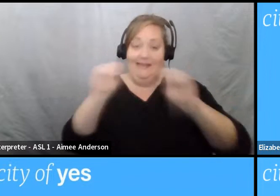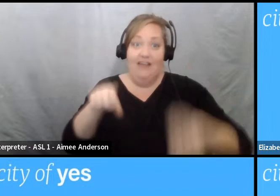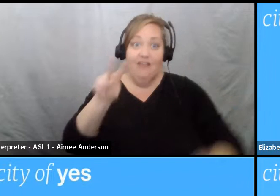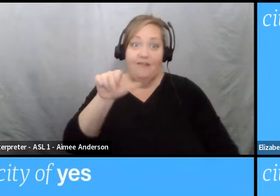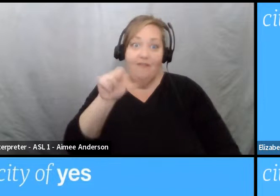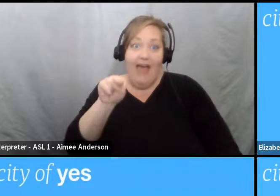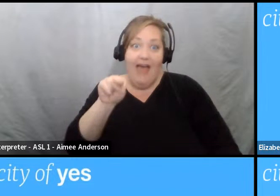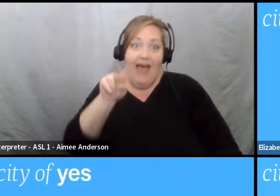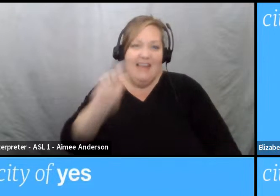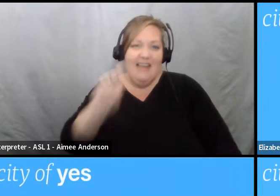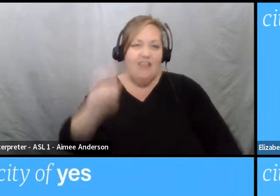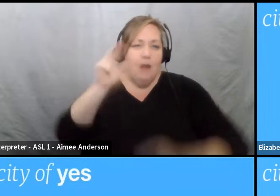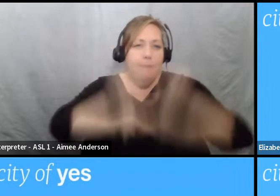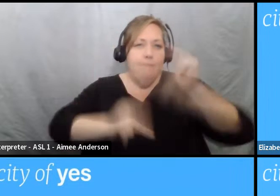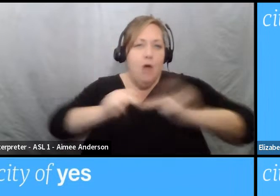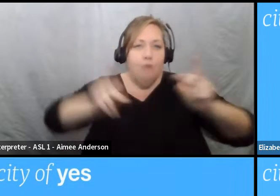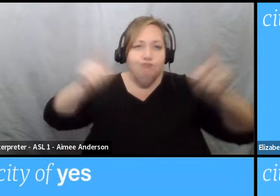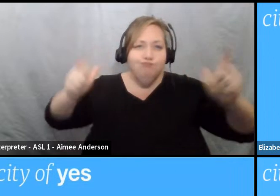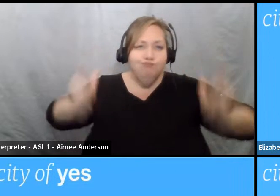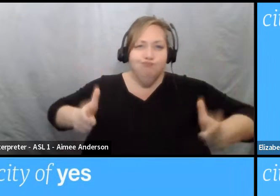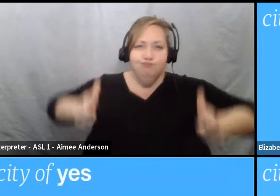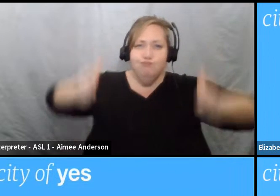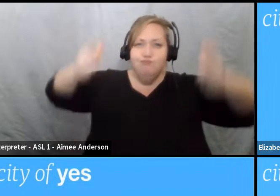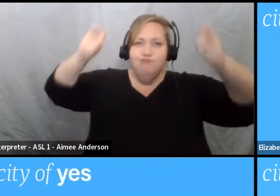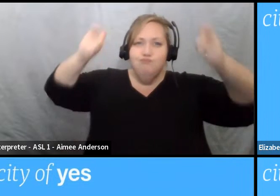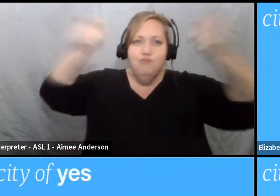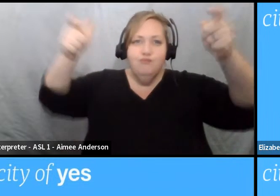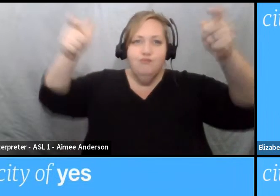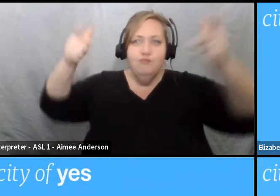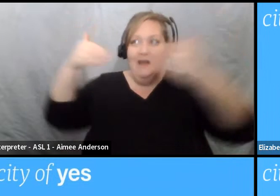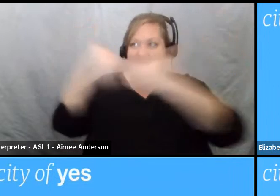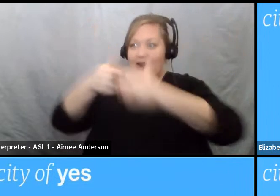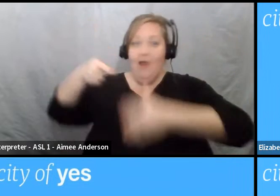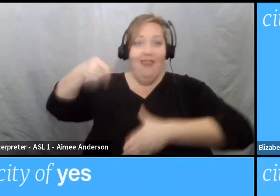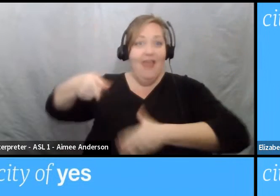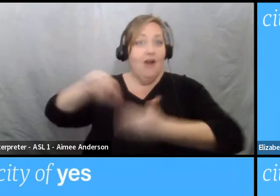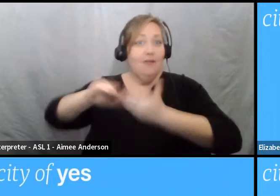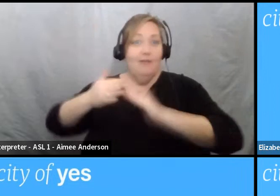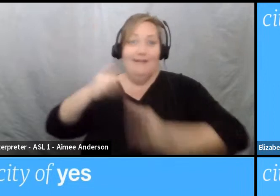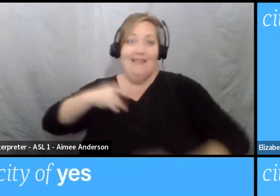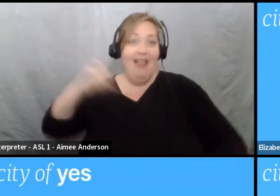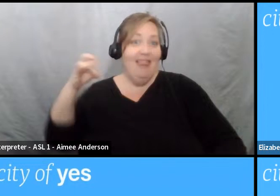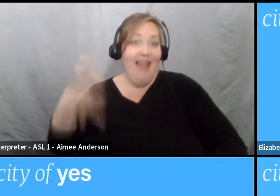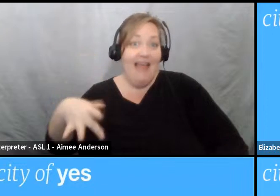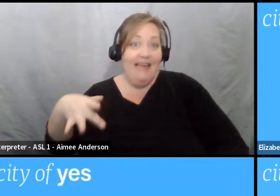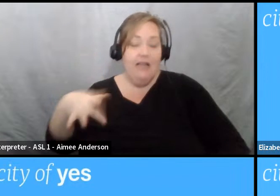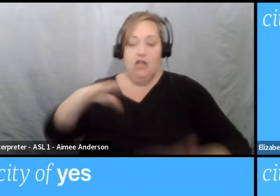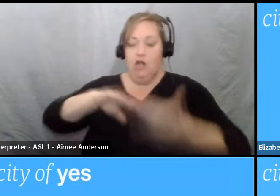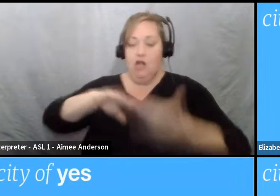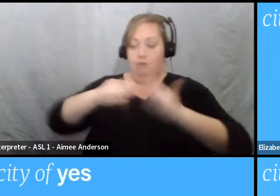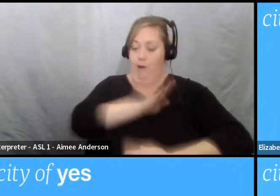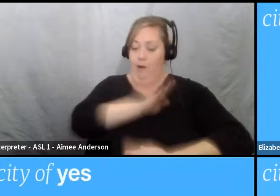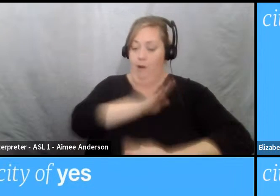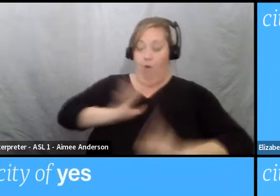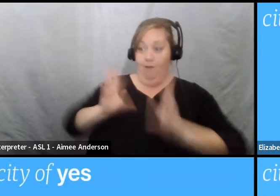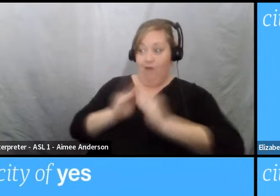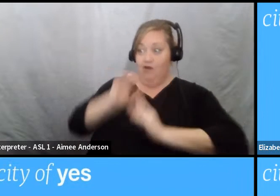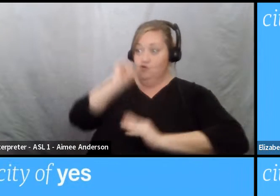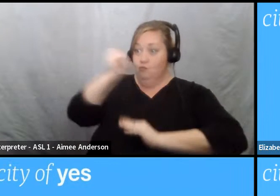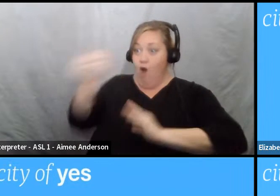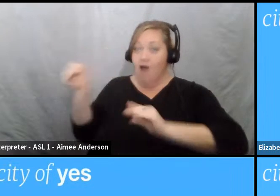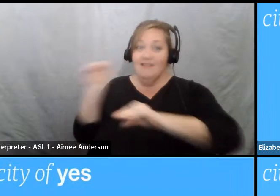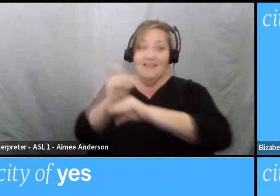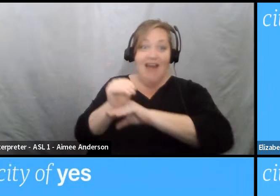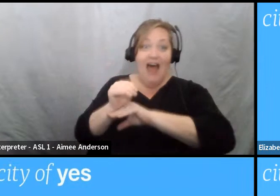these massive apartment buildings over there. And the community does not like it. The community board is meeting tomorrow night to send